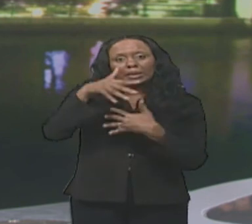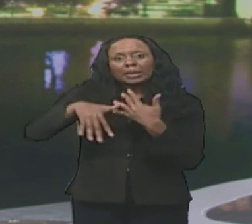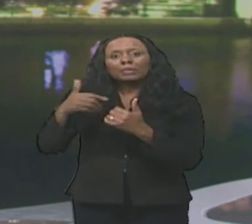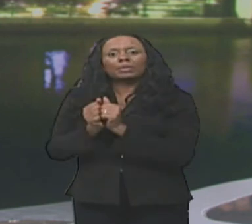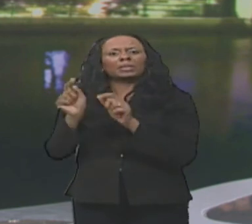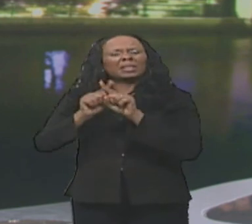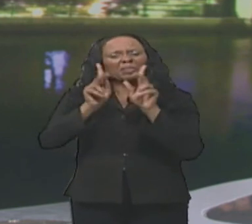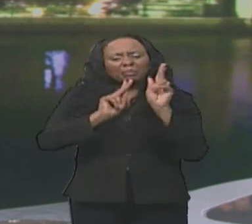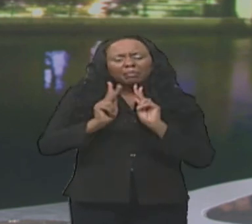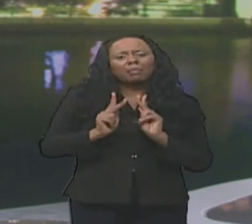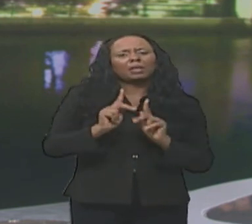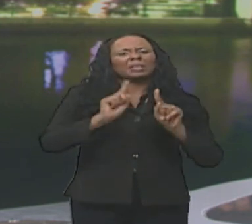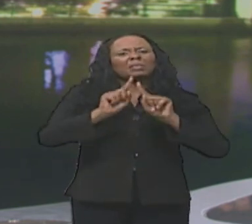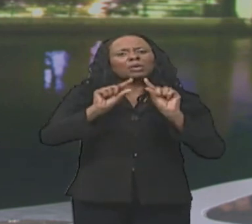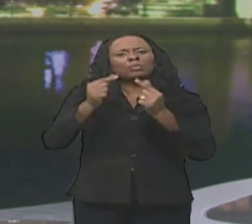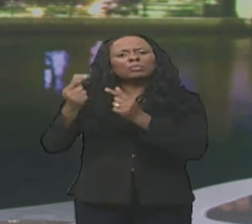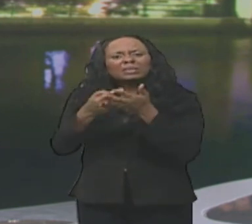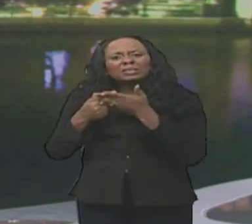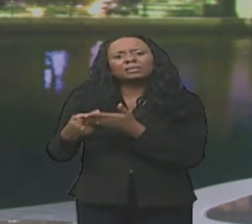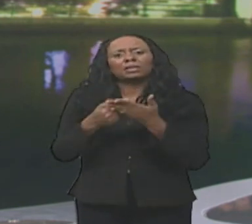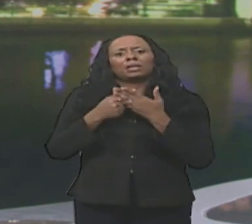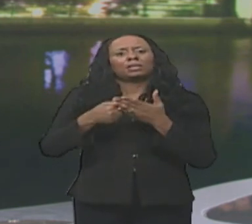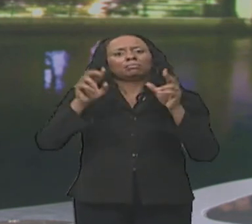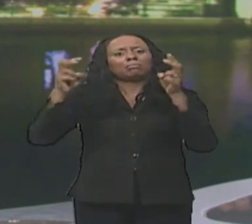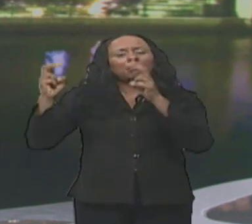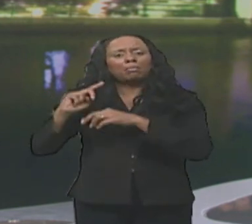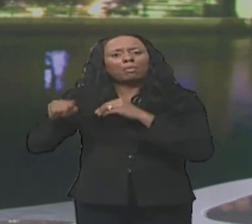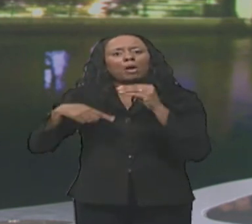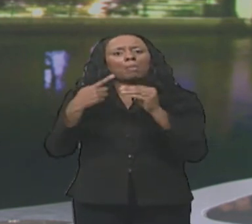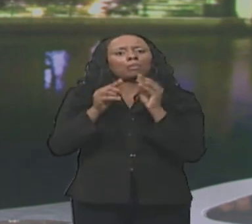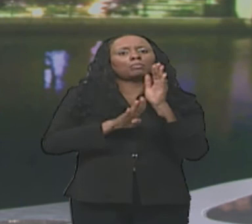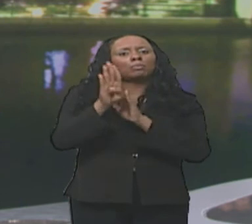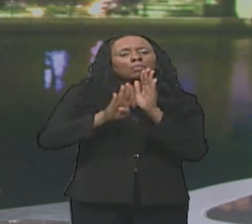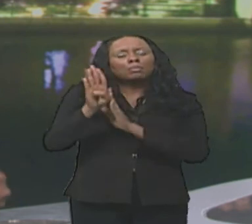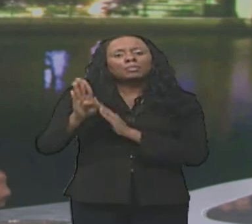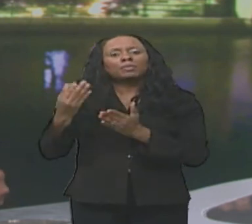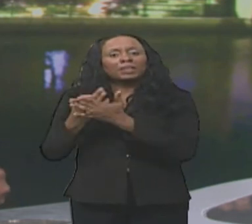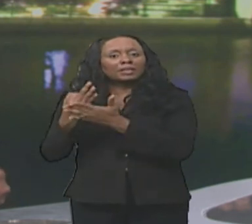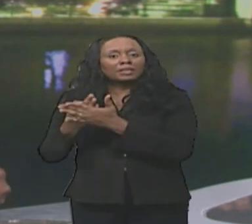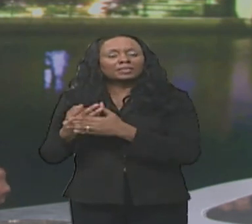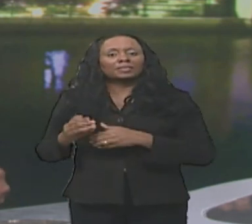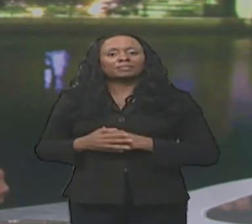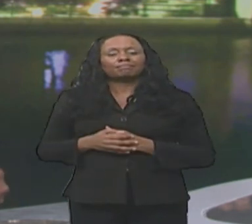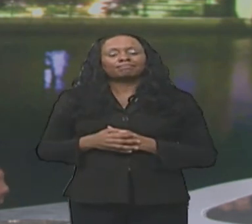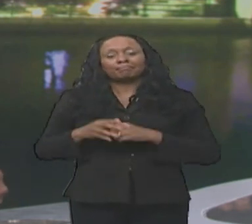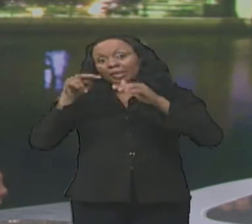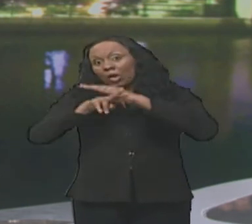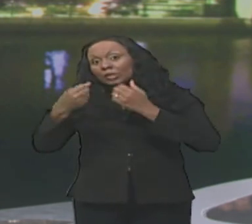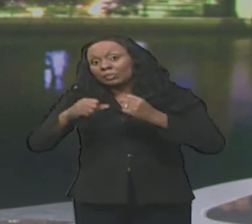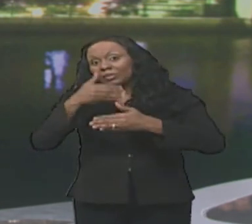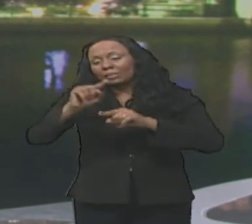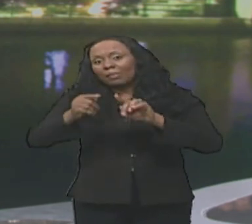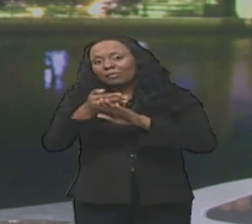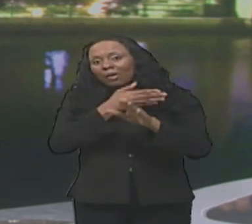personalities and organizations to discuss issues important to economic development and finance. Well, a peek at sports news